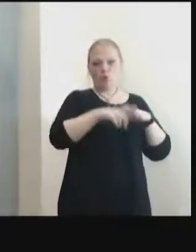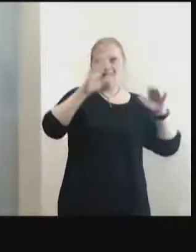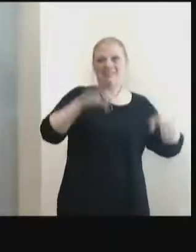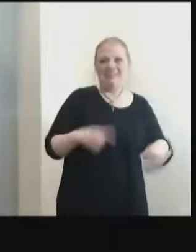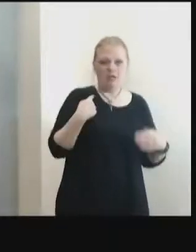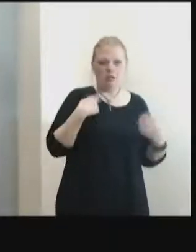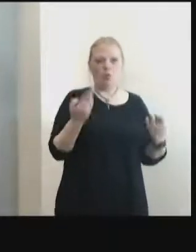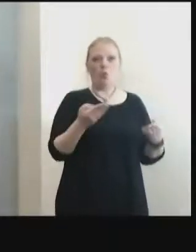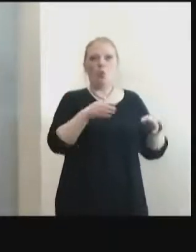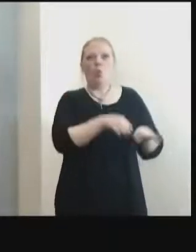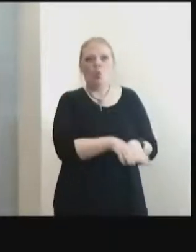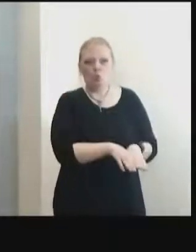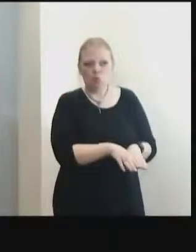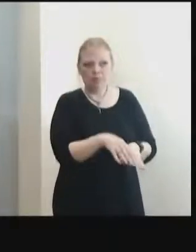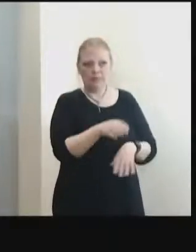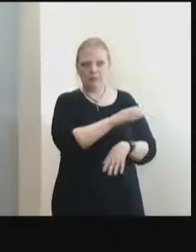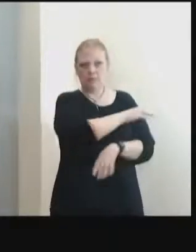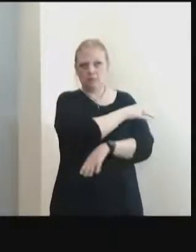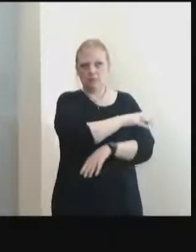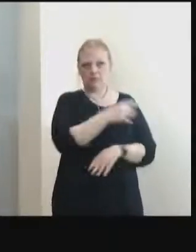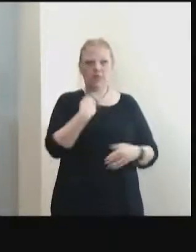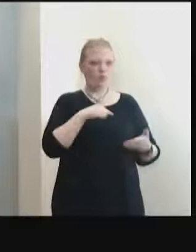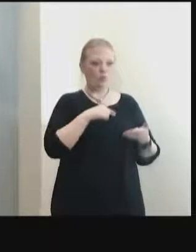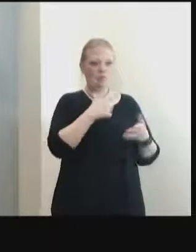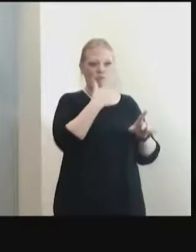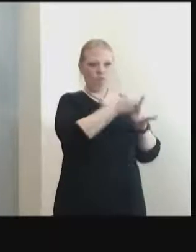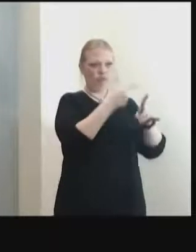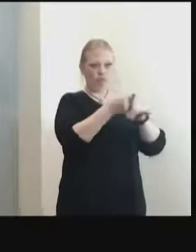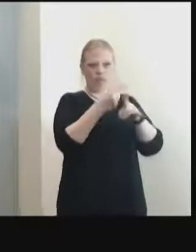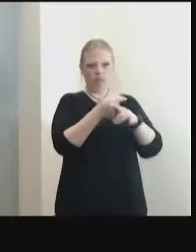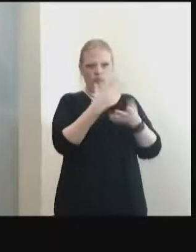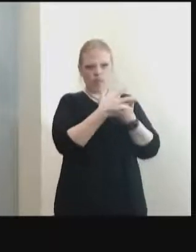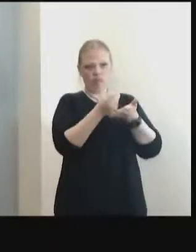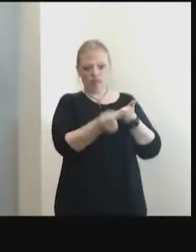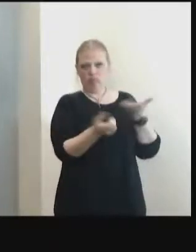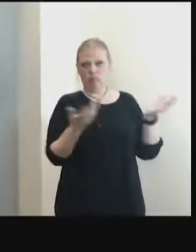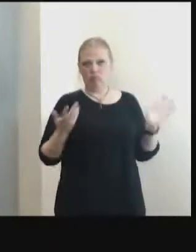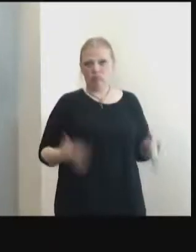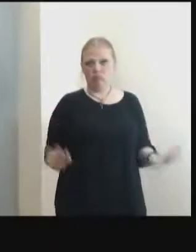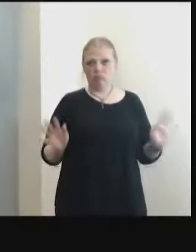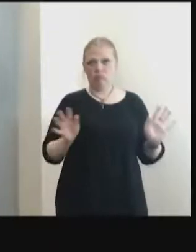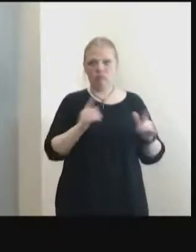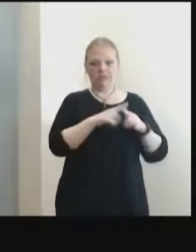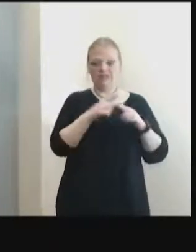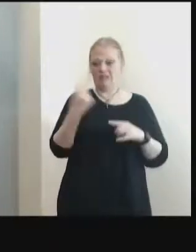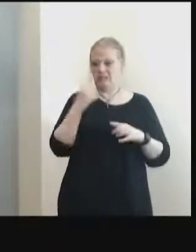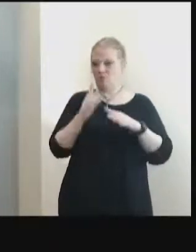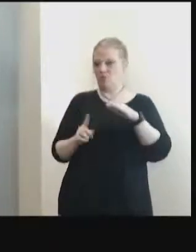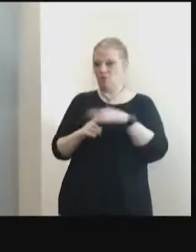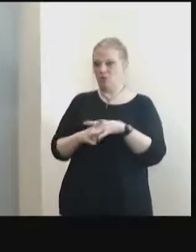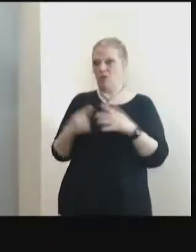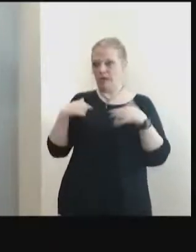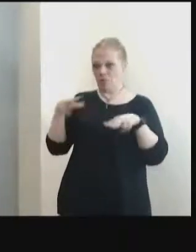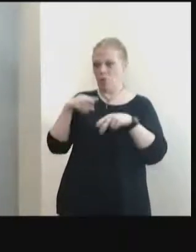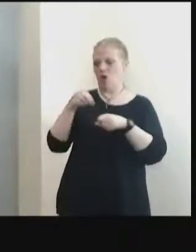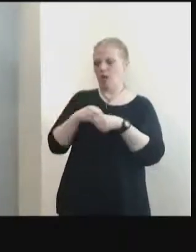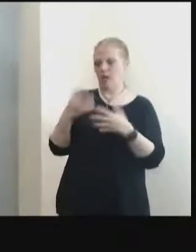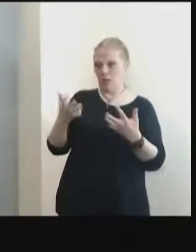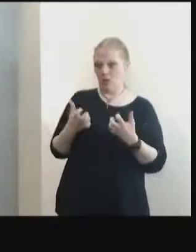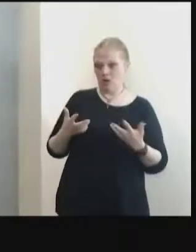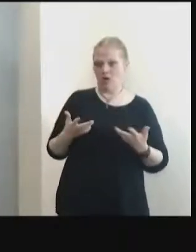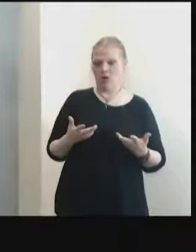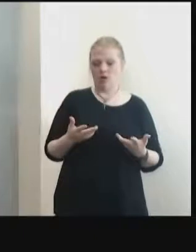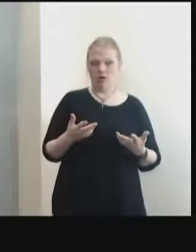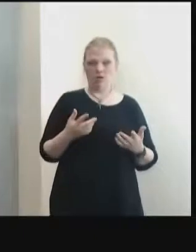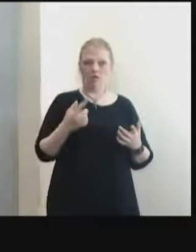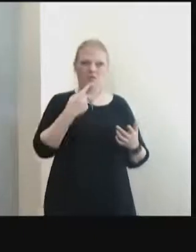closing the clinic, and we've allocated all of our doses by vial, and then they show up and they say, hey, I'm gonna walk in, I wanna get it, and